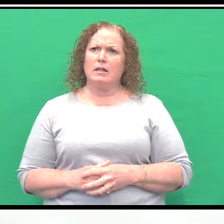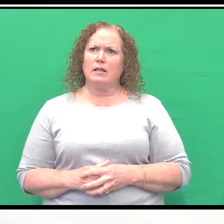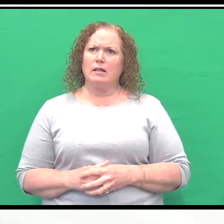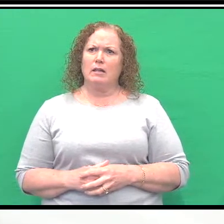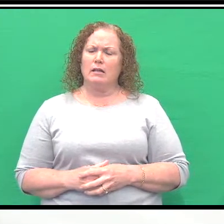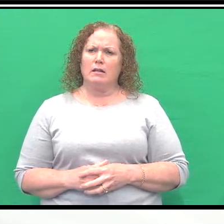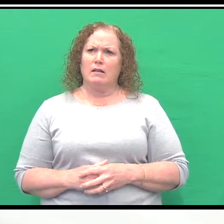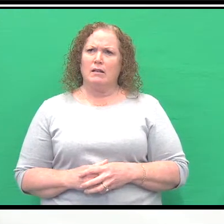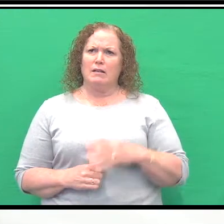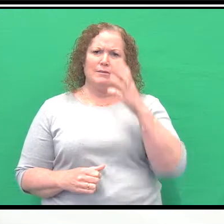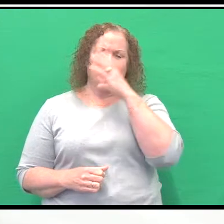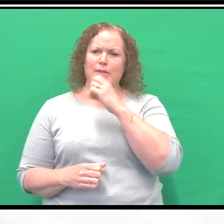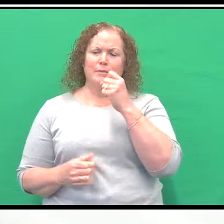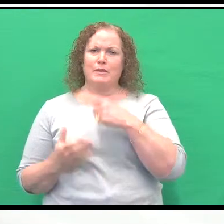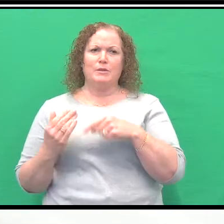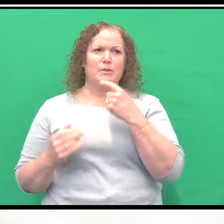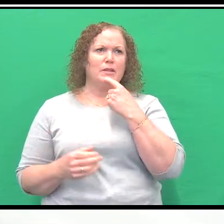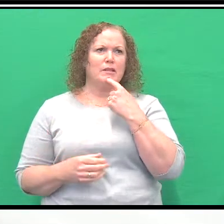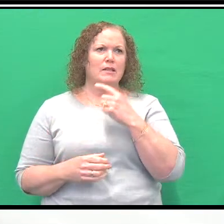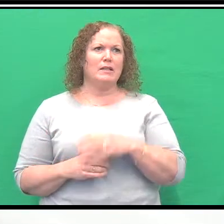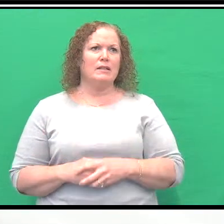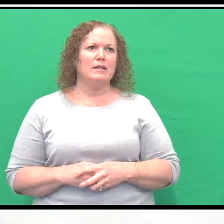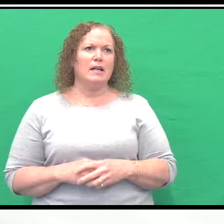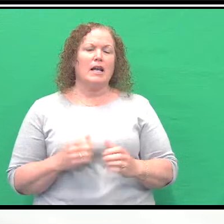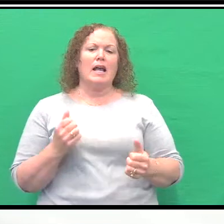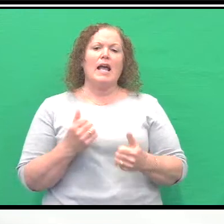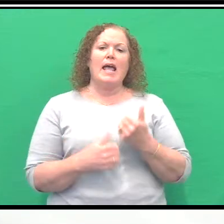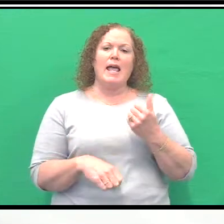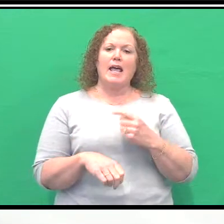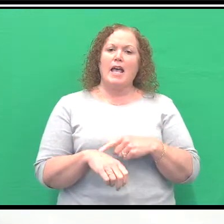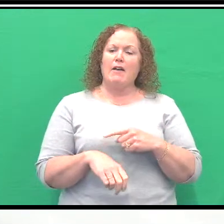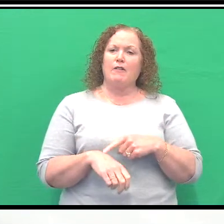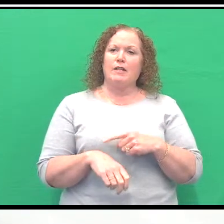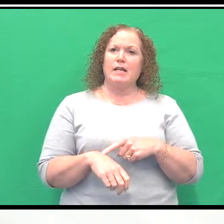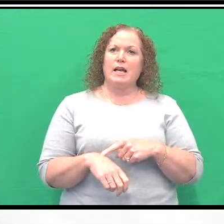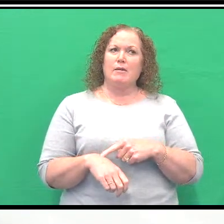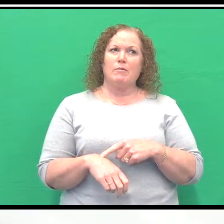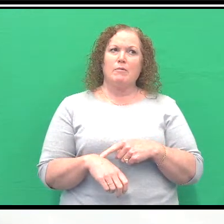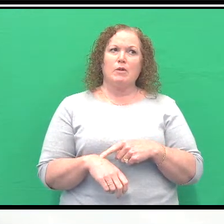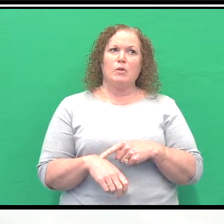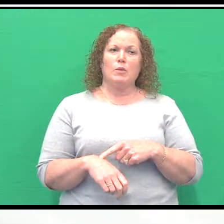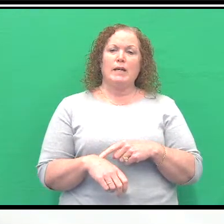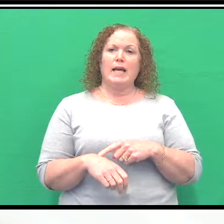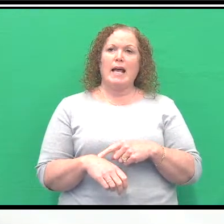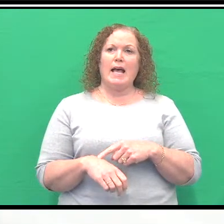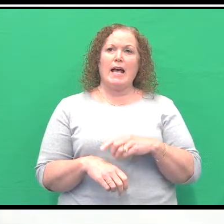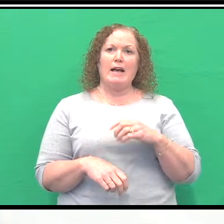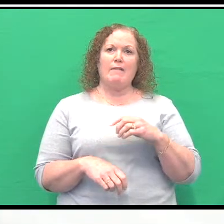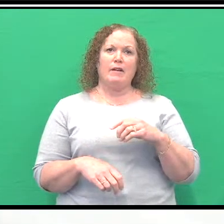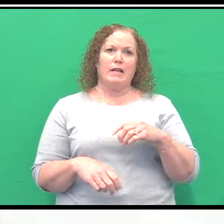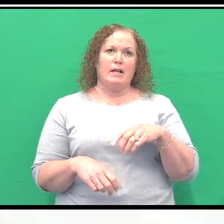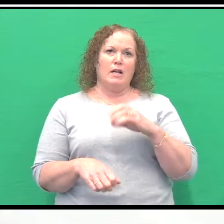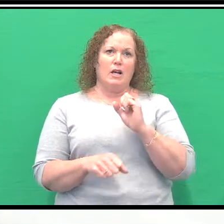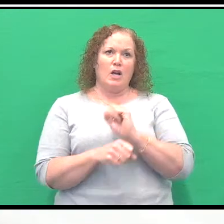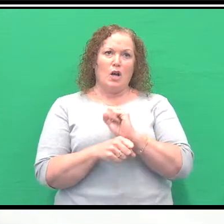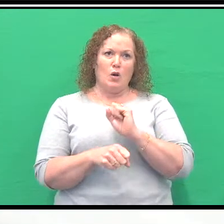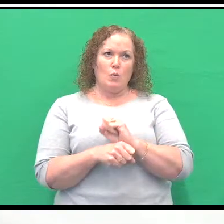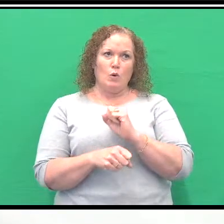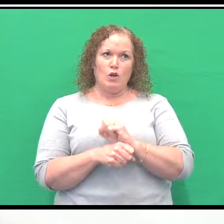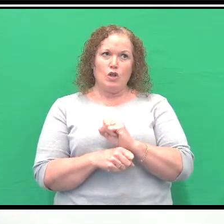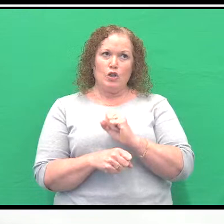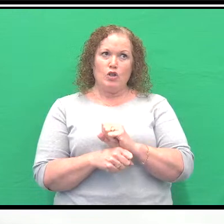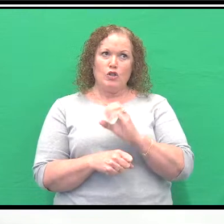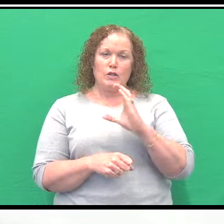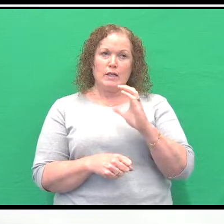Yeah, we do. For every time we have an issue, an incident or work comp claim, we look at where the root cause of the problem was, what it